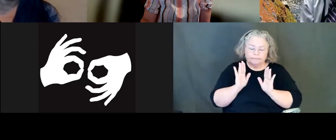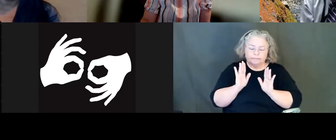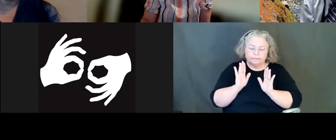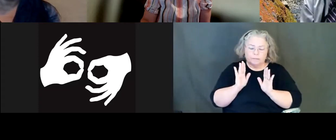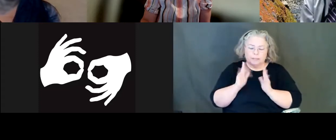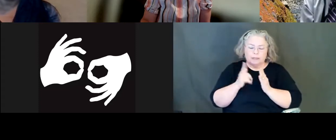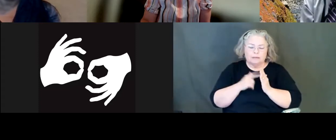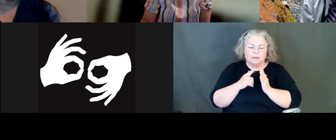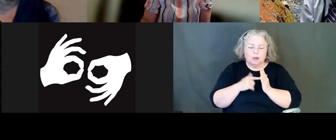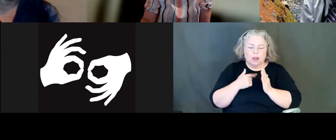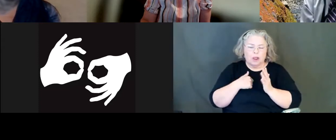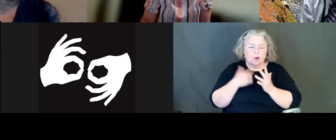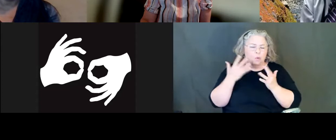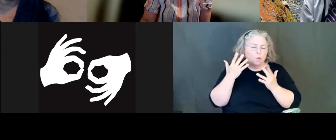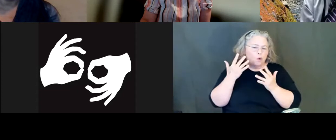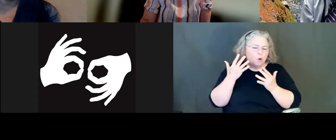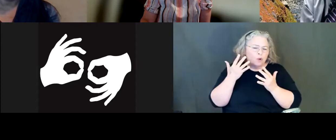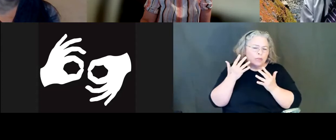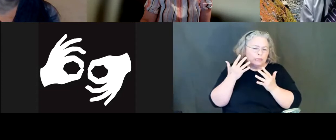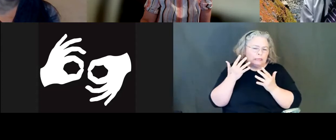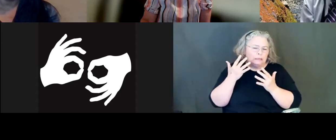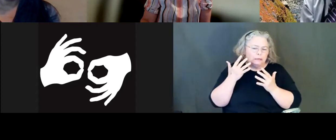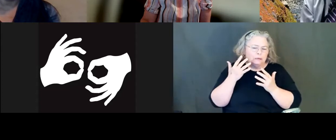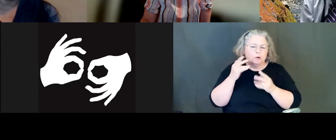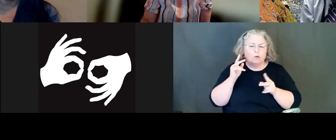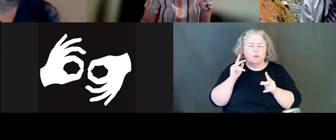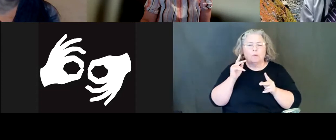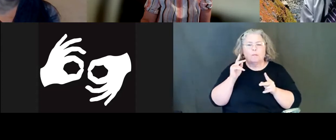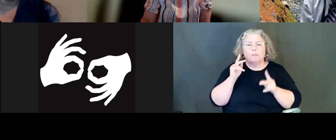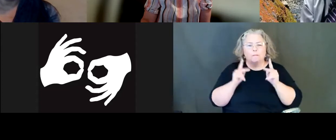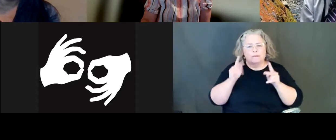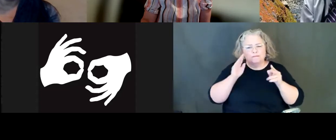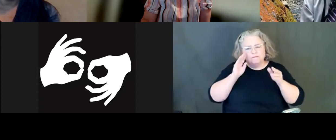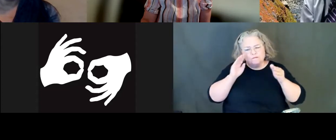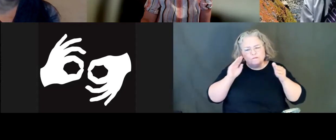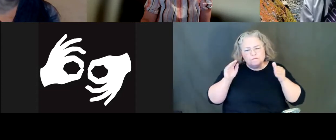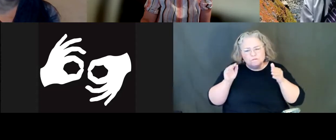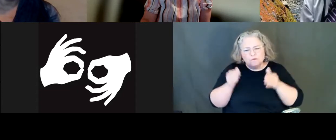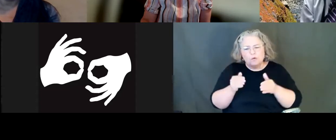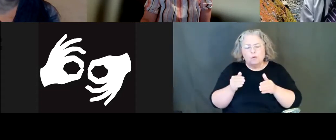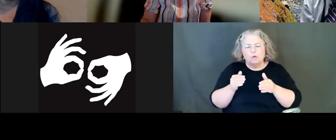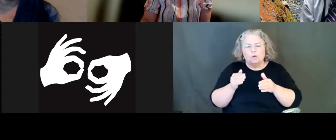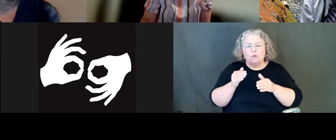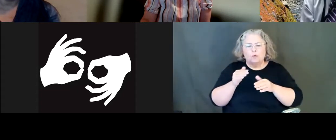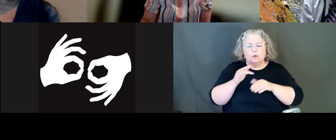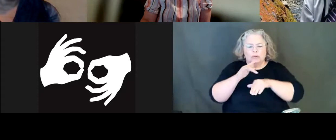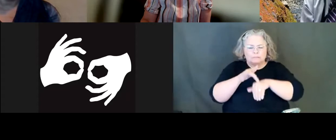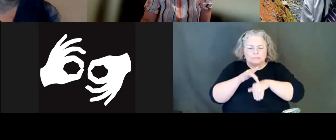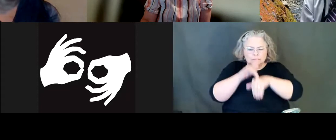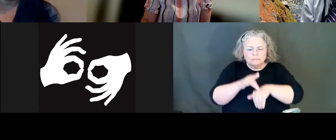I worry a little that people focus on death